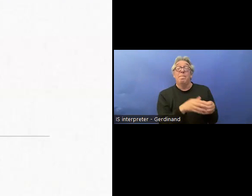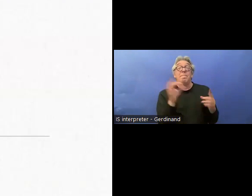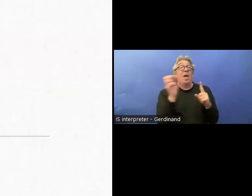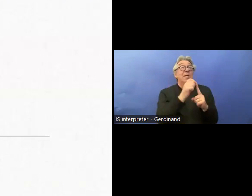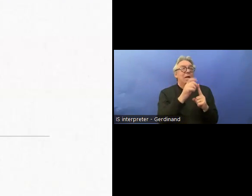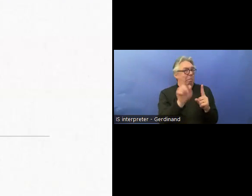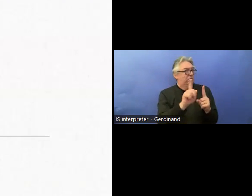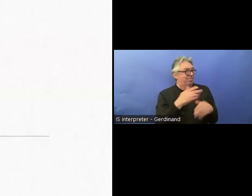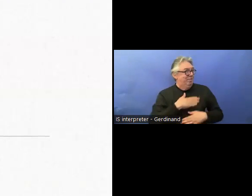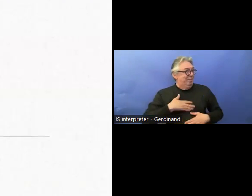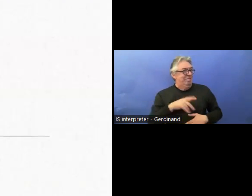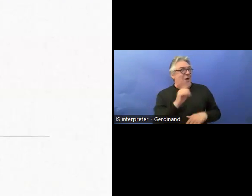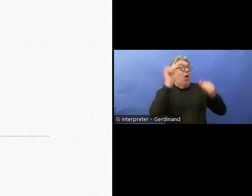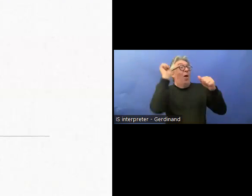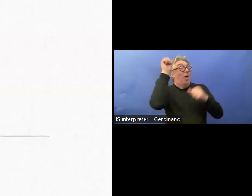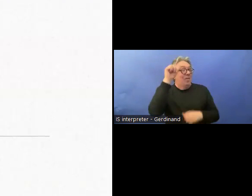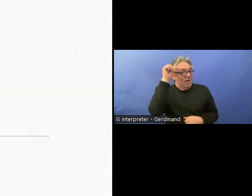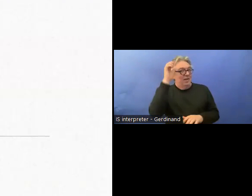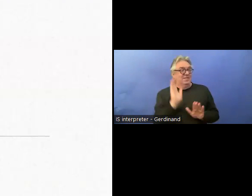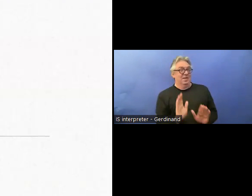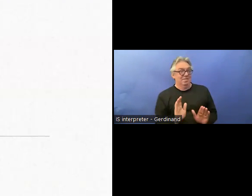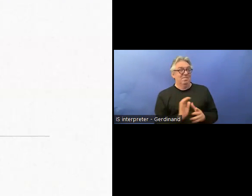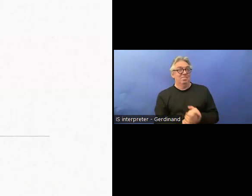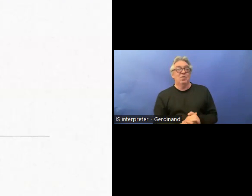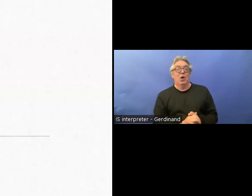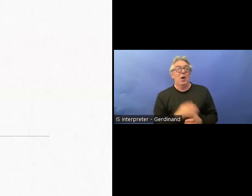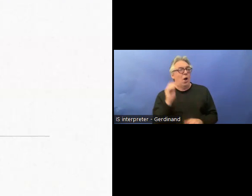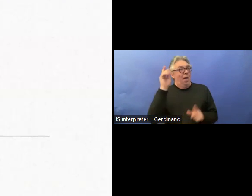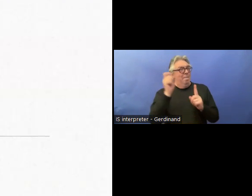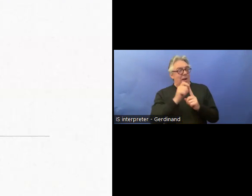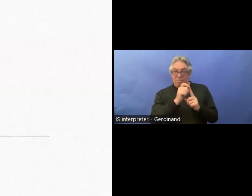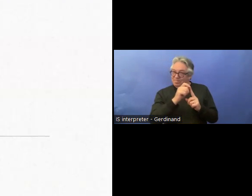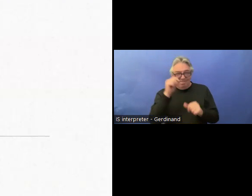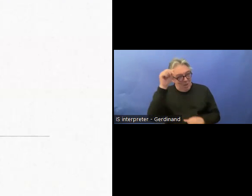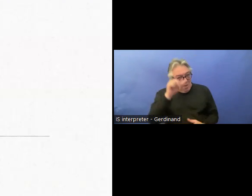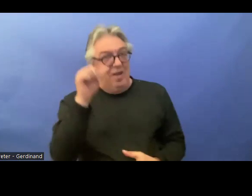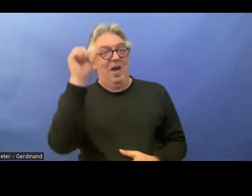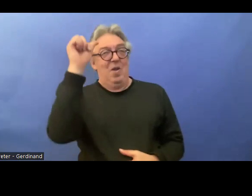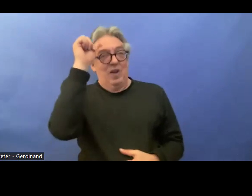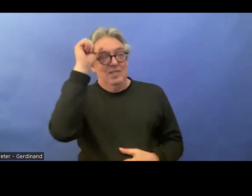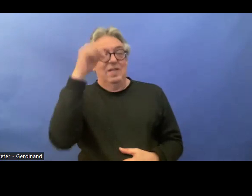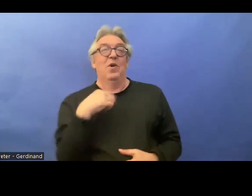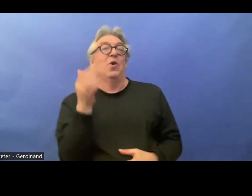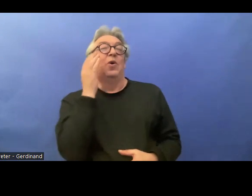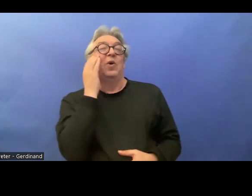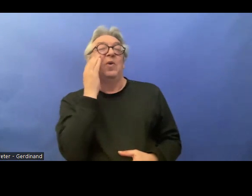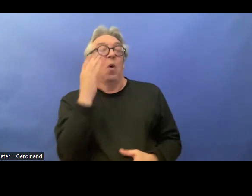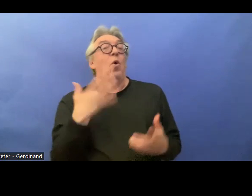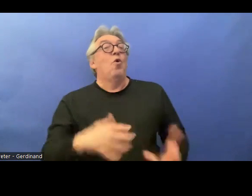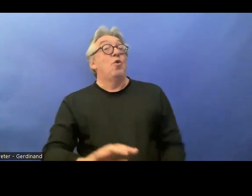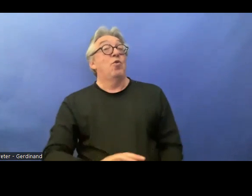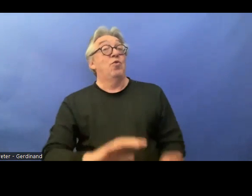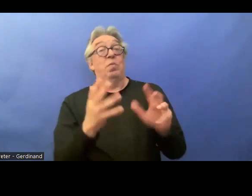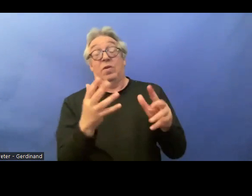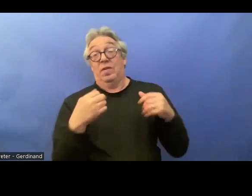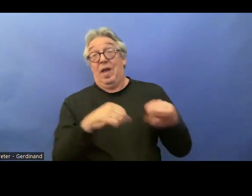sorry. And we know that in Afghanistan, the humanitarian issue has been